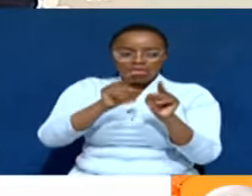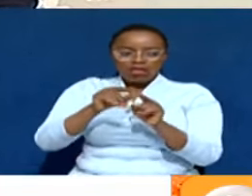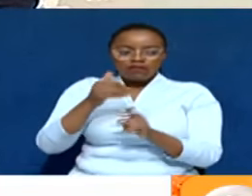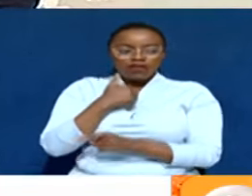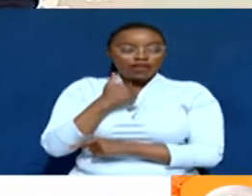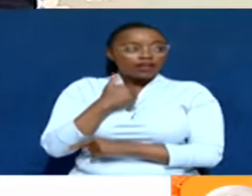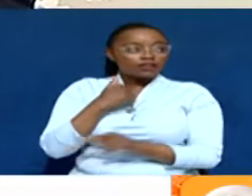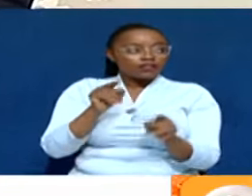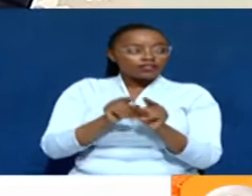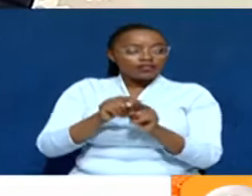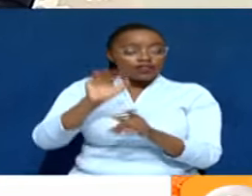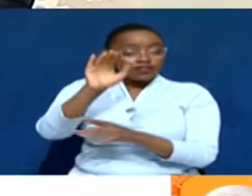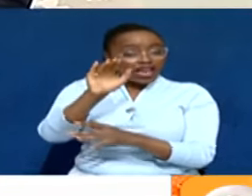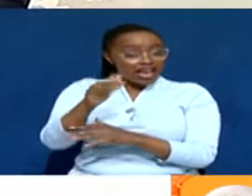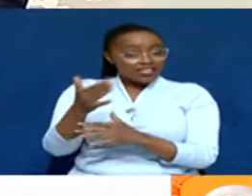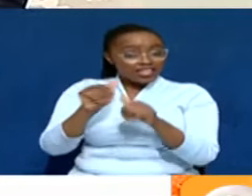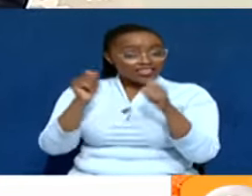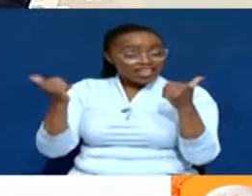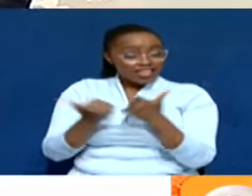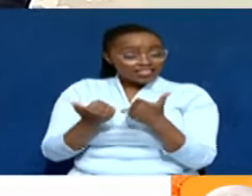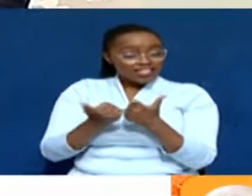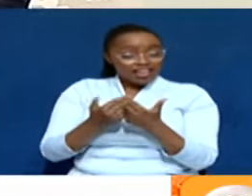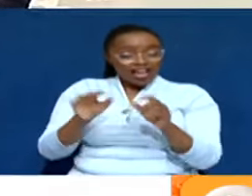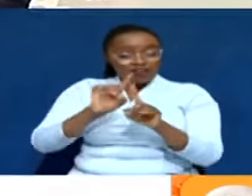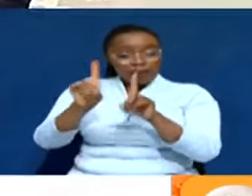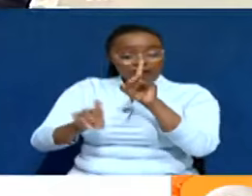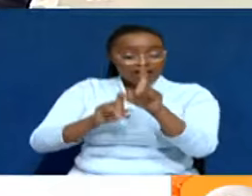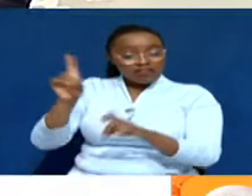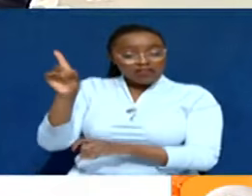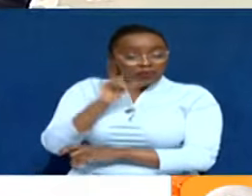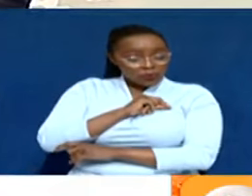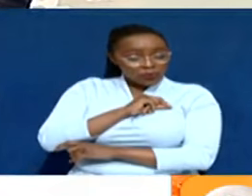now. We're asking whether the agents, are they vetted?